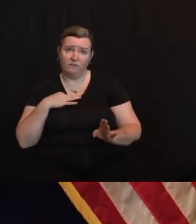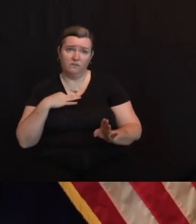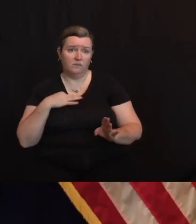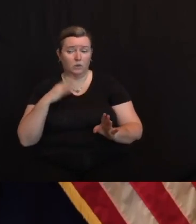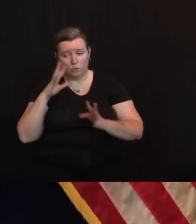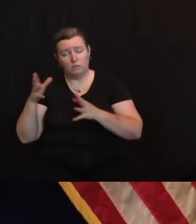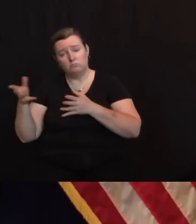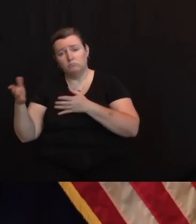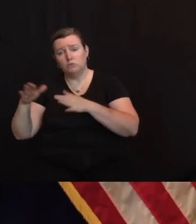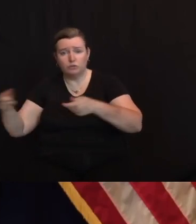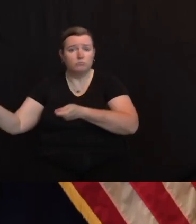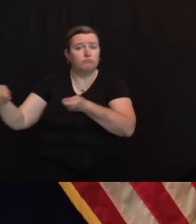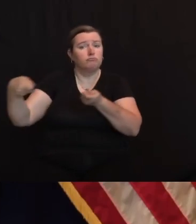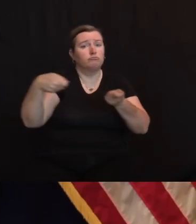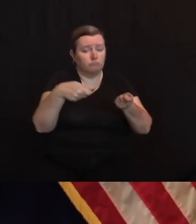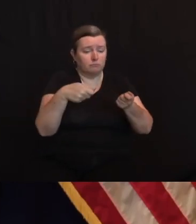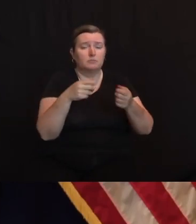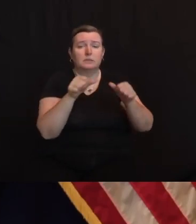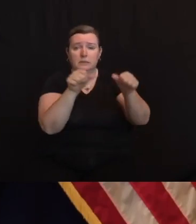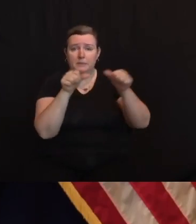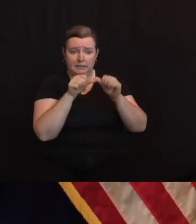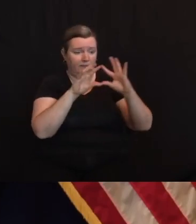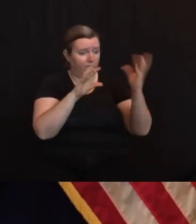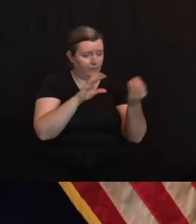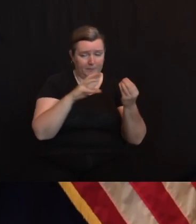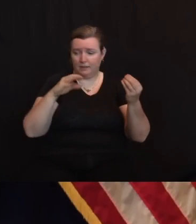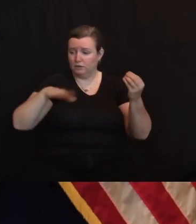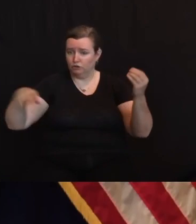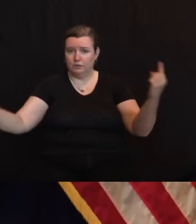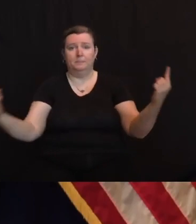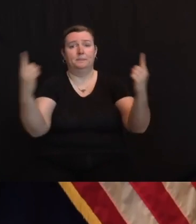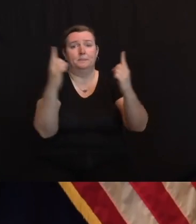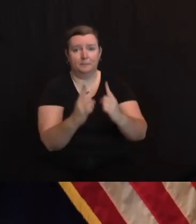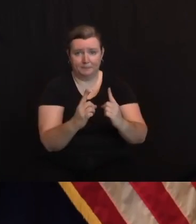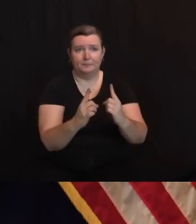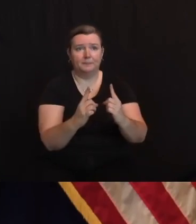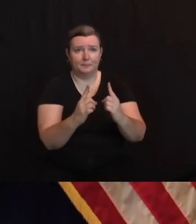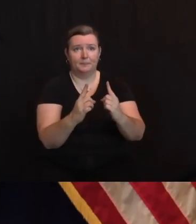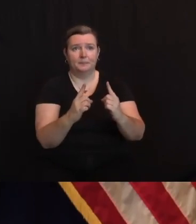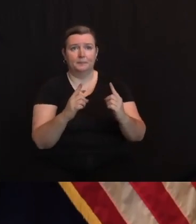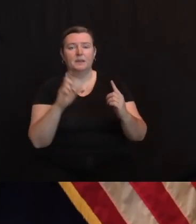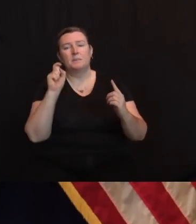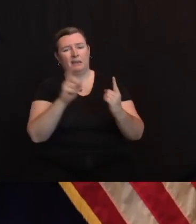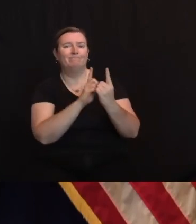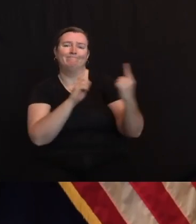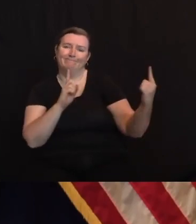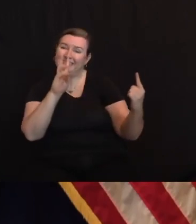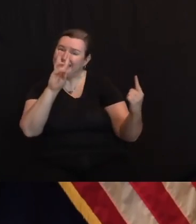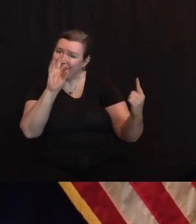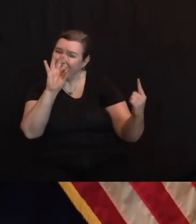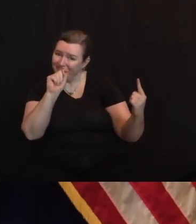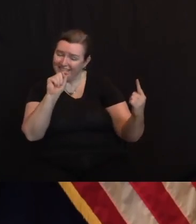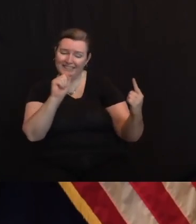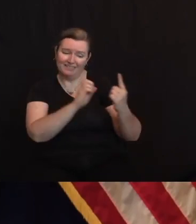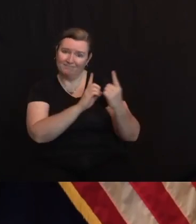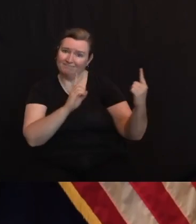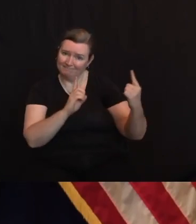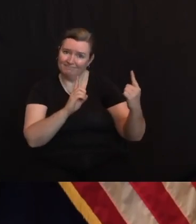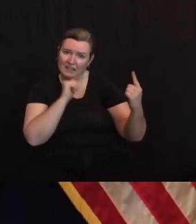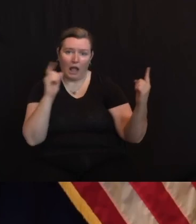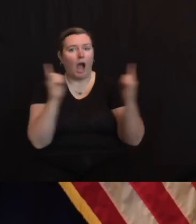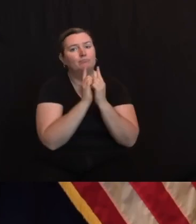designated visitation area, a safe distance of 6 feet must be maintained between other residents and